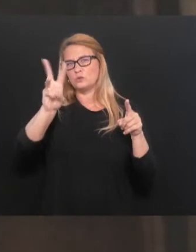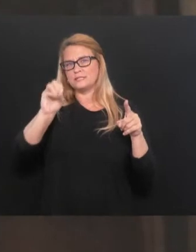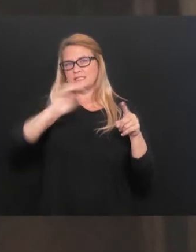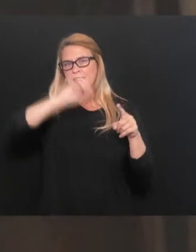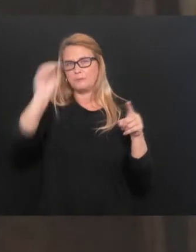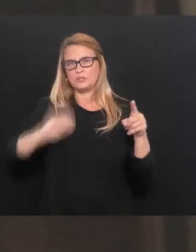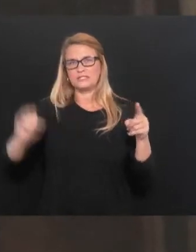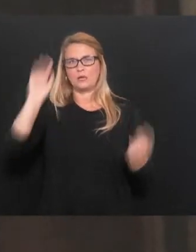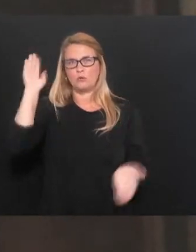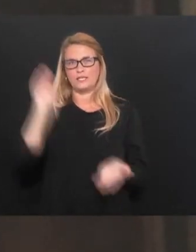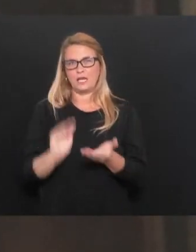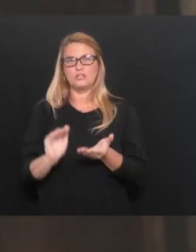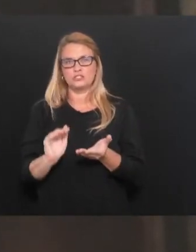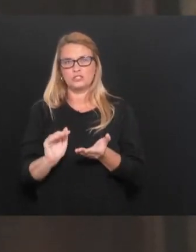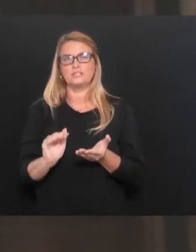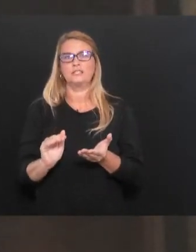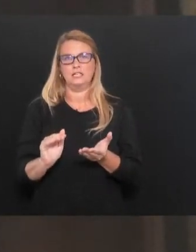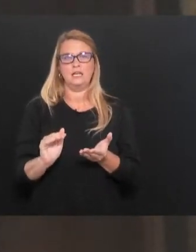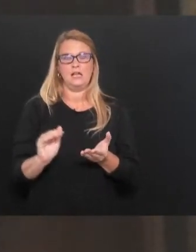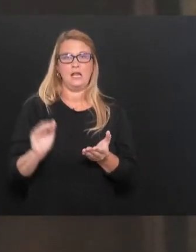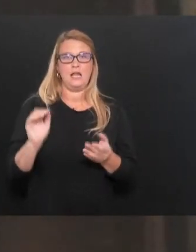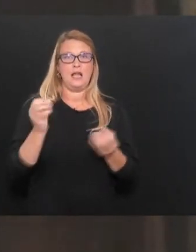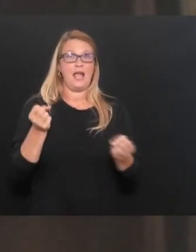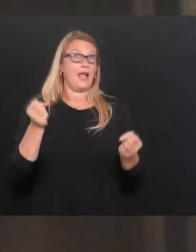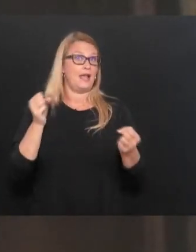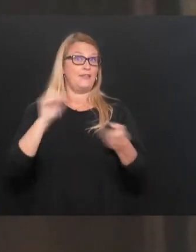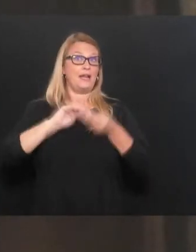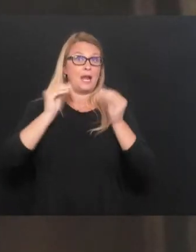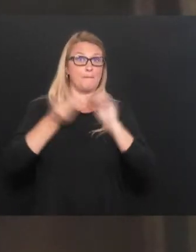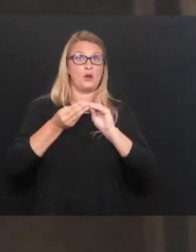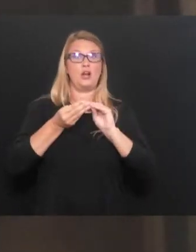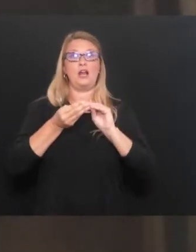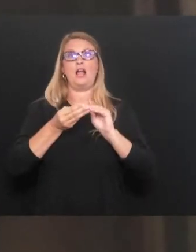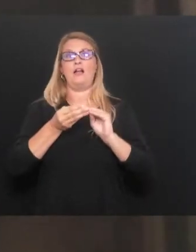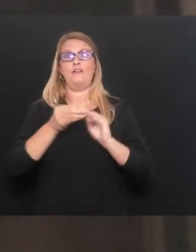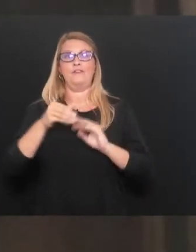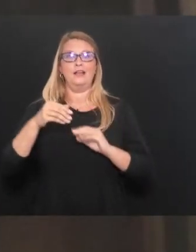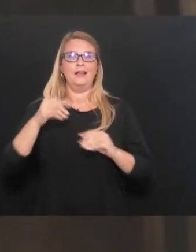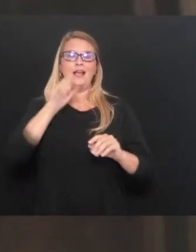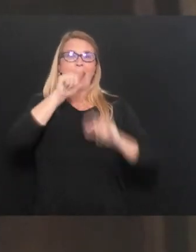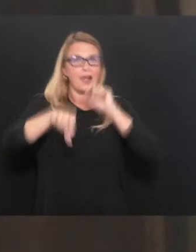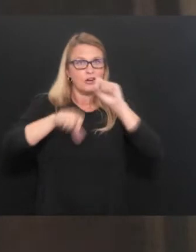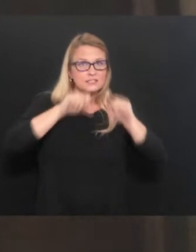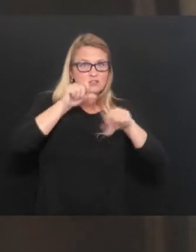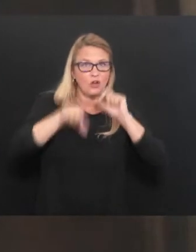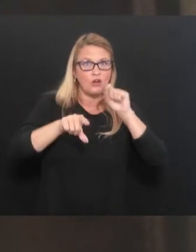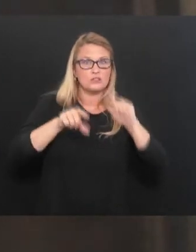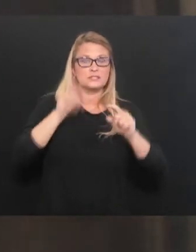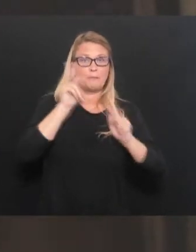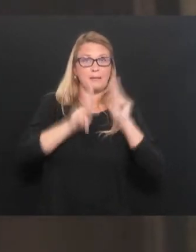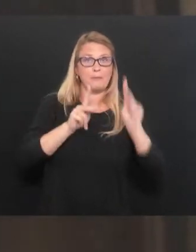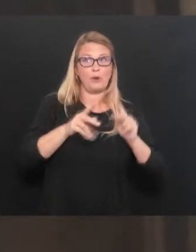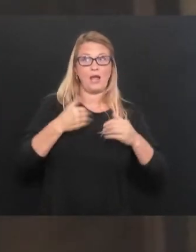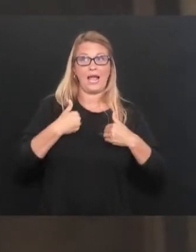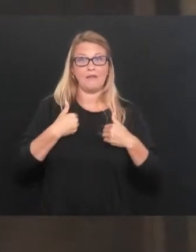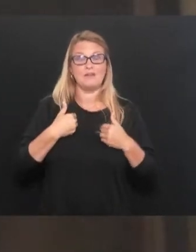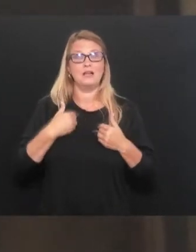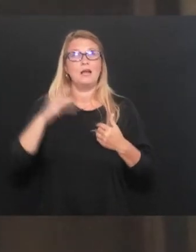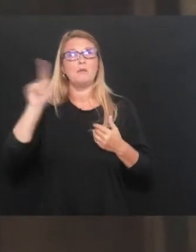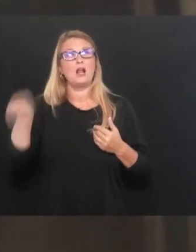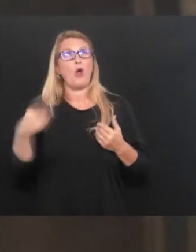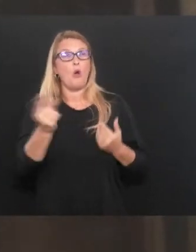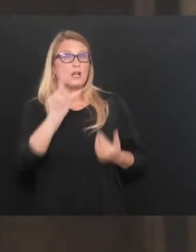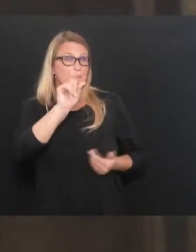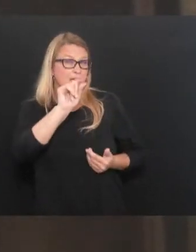reduction in the amount of aerosols and droplets that one will generate, but only about a 20%